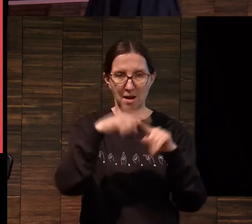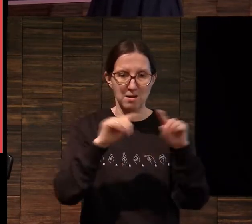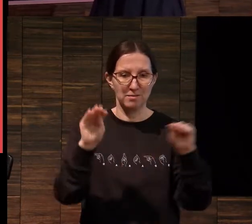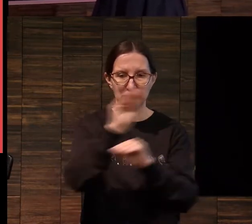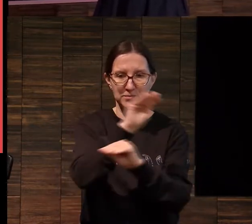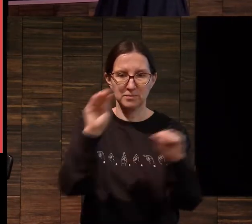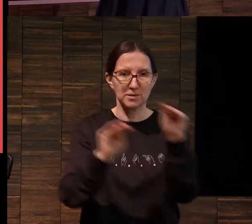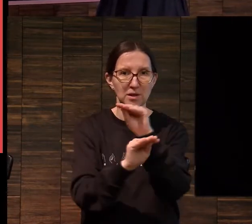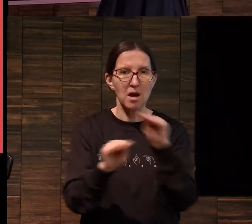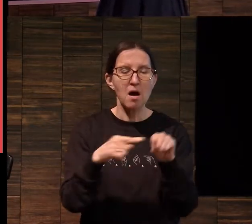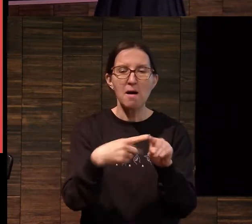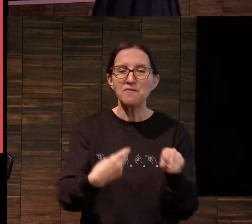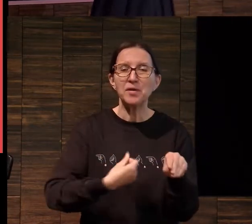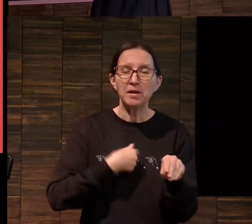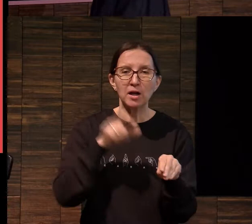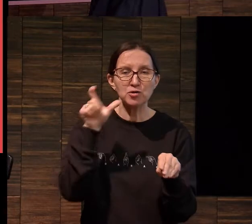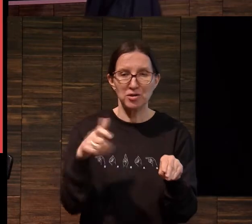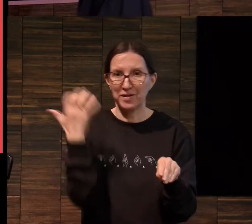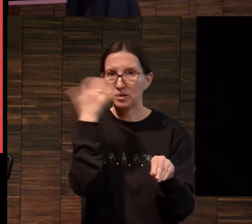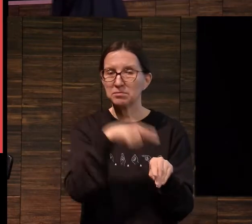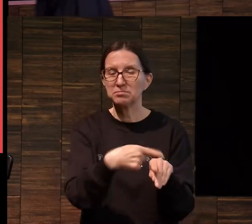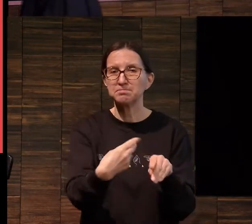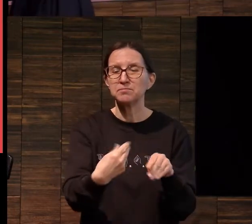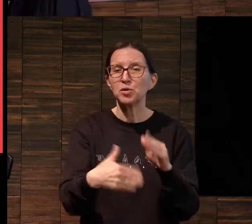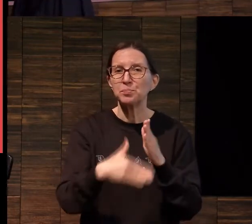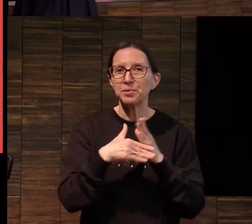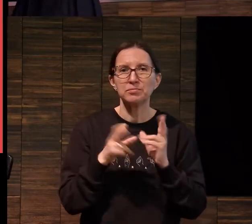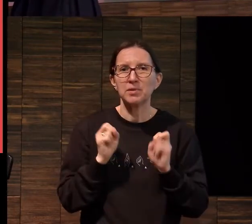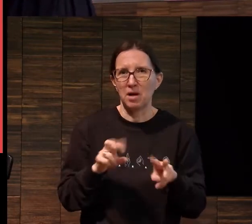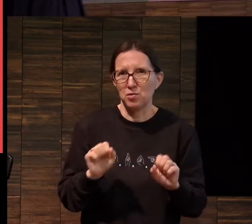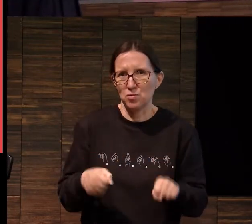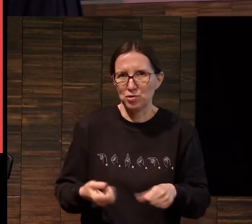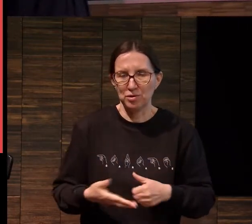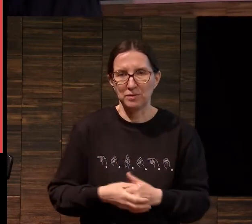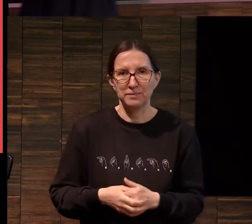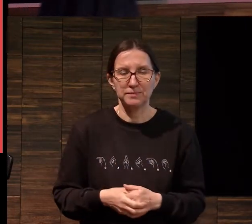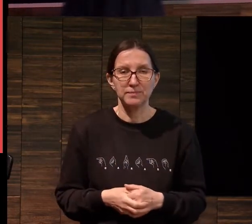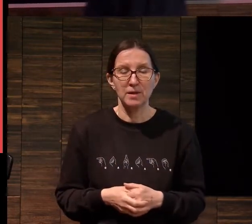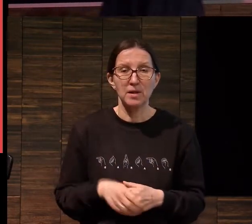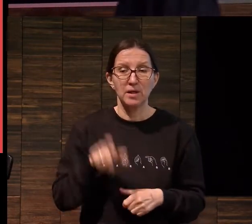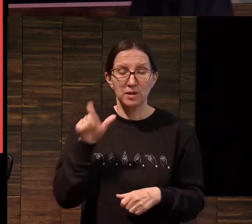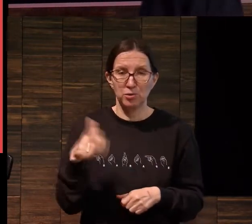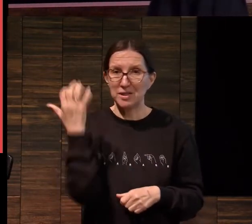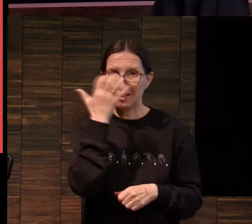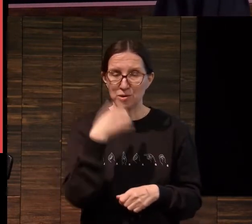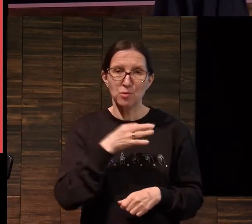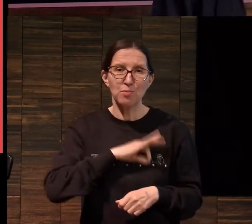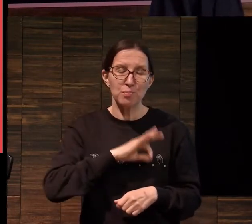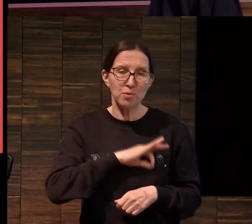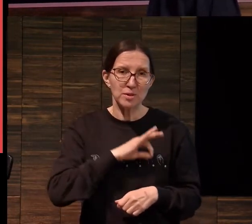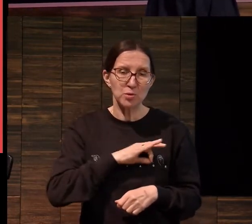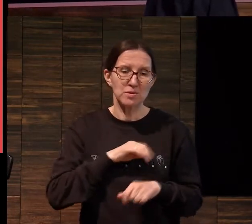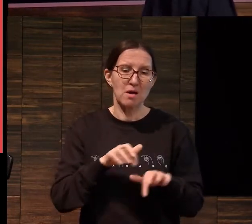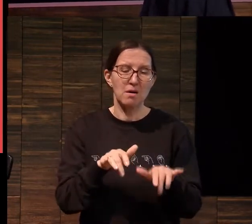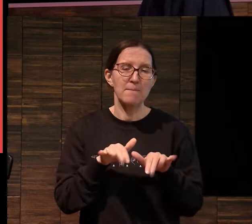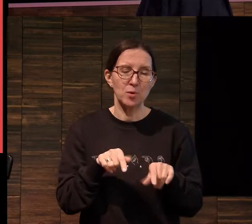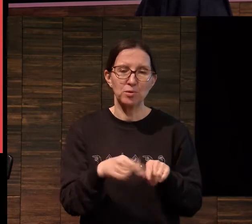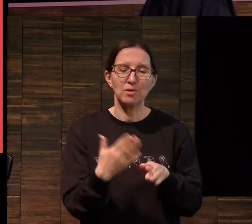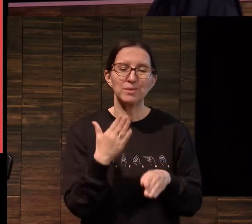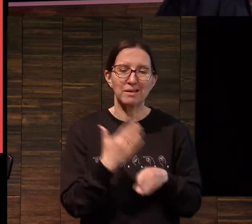not design per se, but here the layout influences the UX